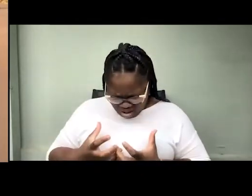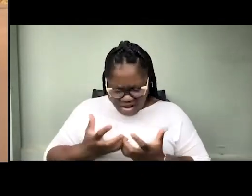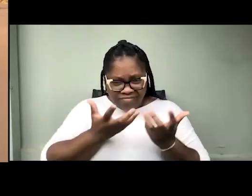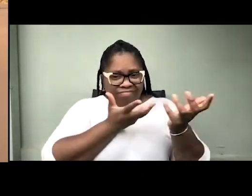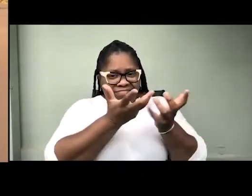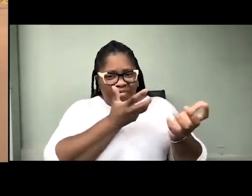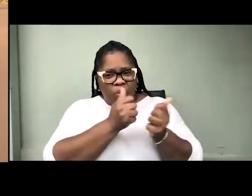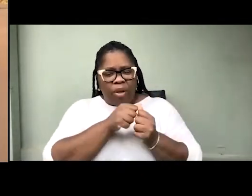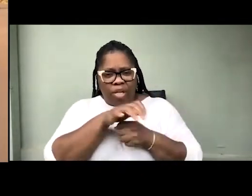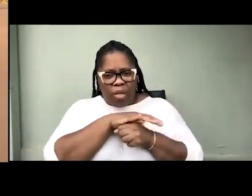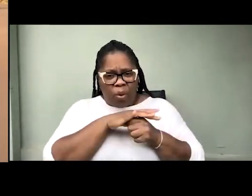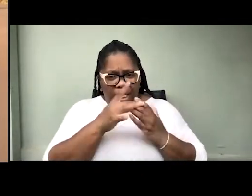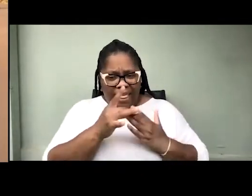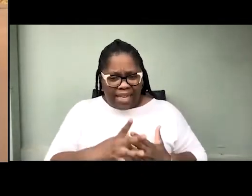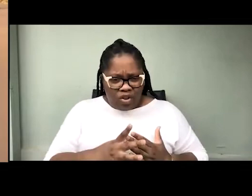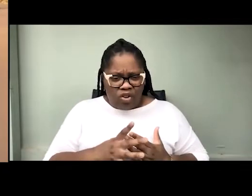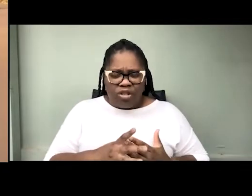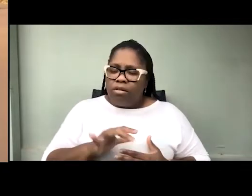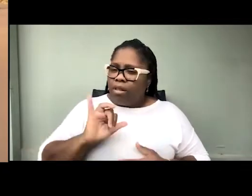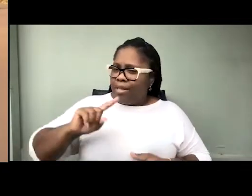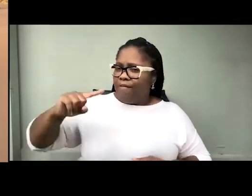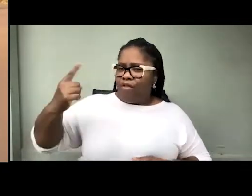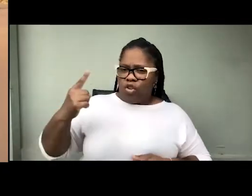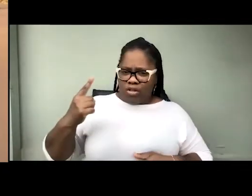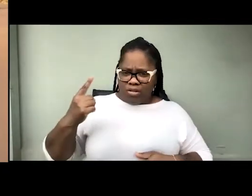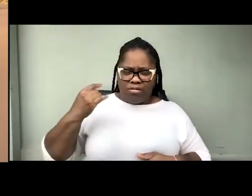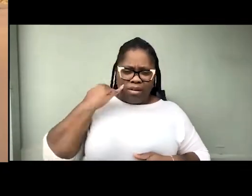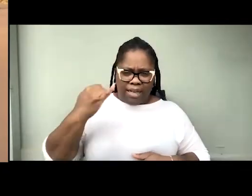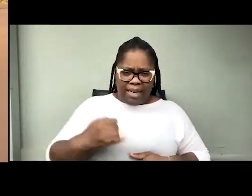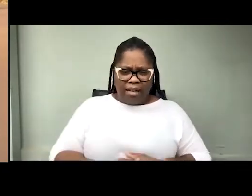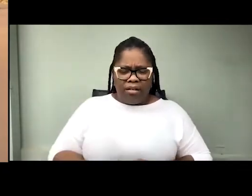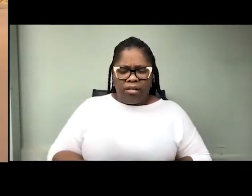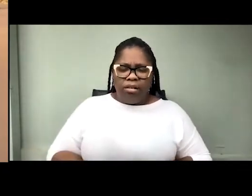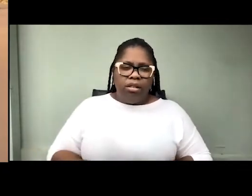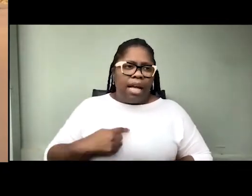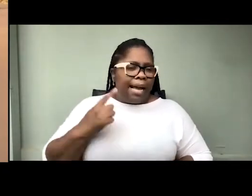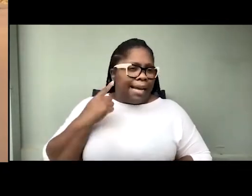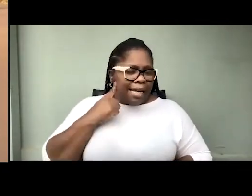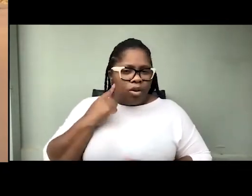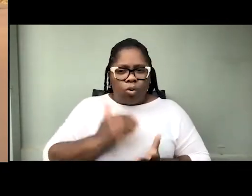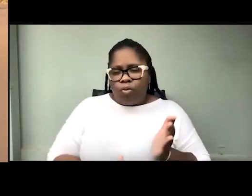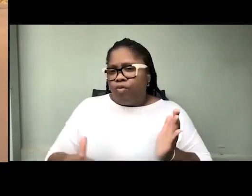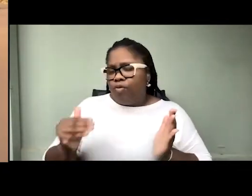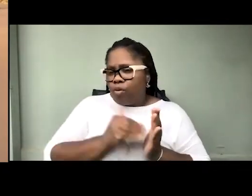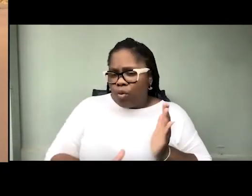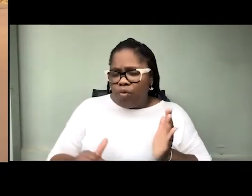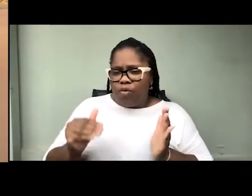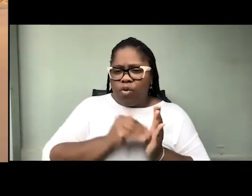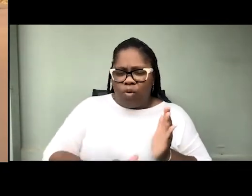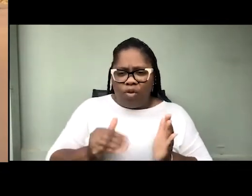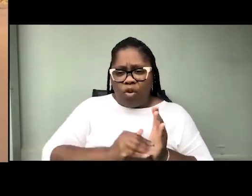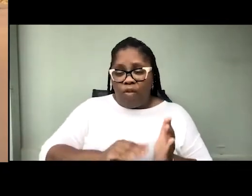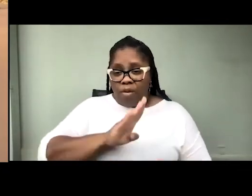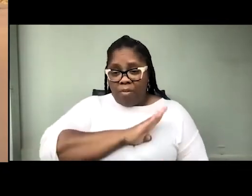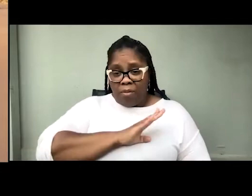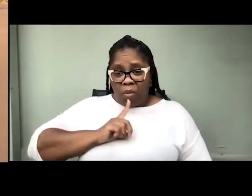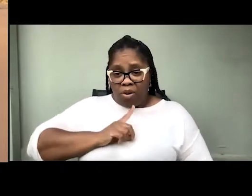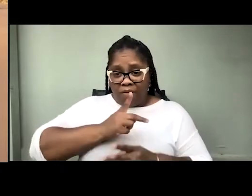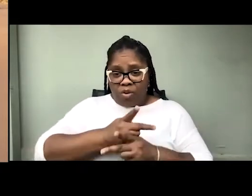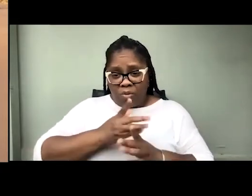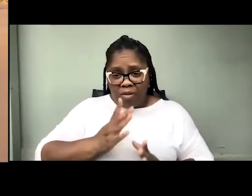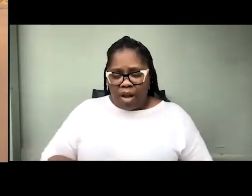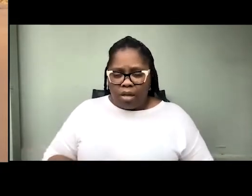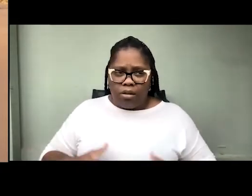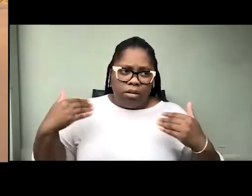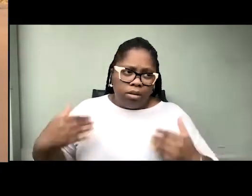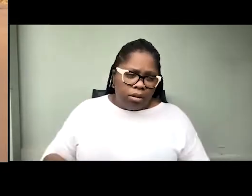leaders. That's our first step in our local playbook. I hear time and time again from communities that engaging the Board of Supervisors, even